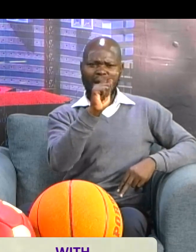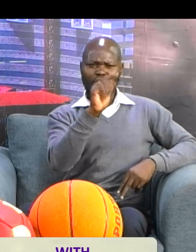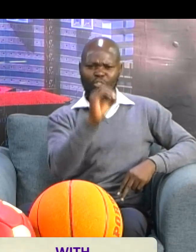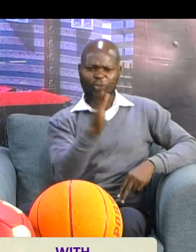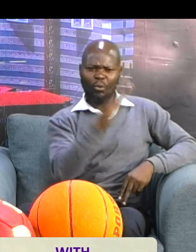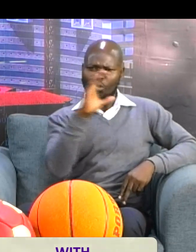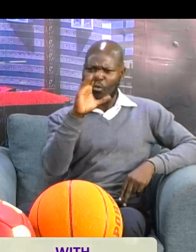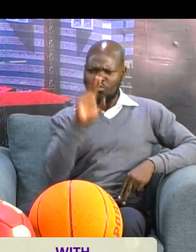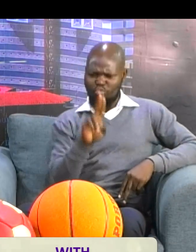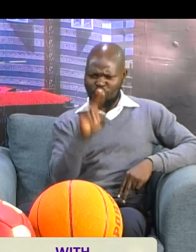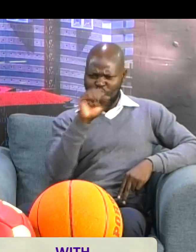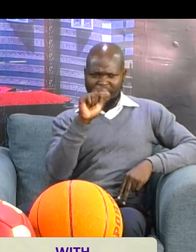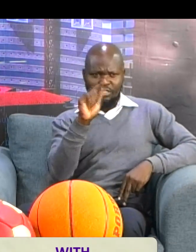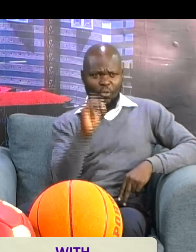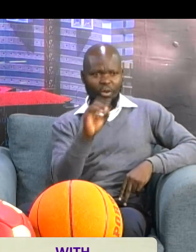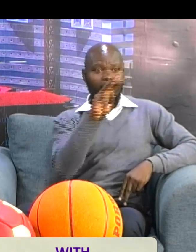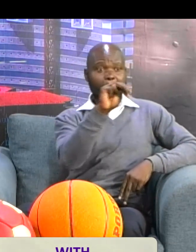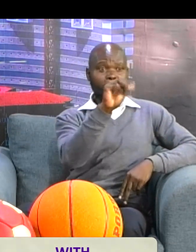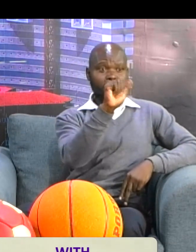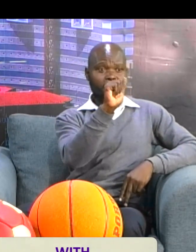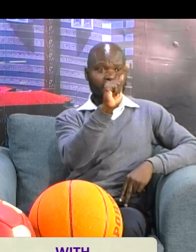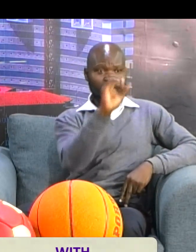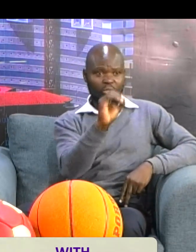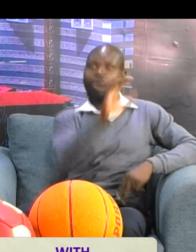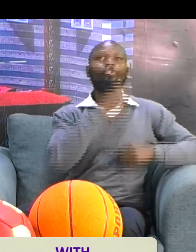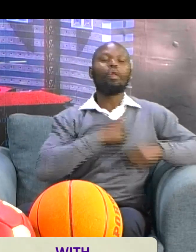card, getting a red card at